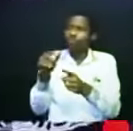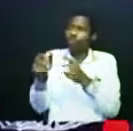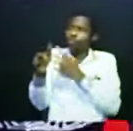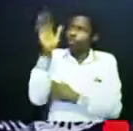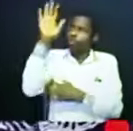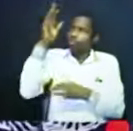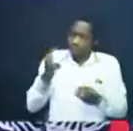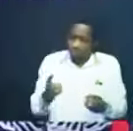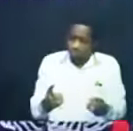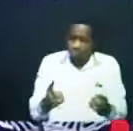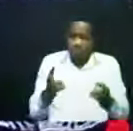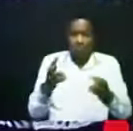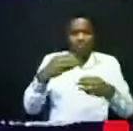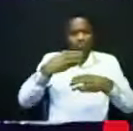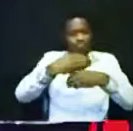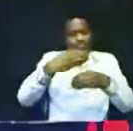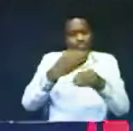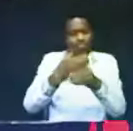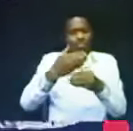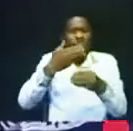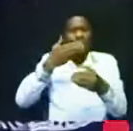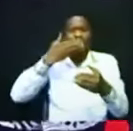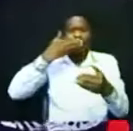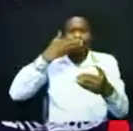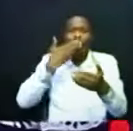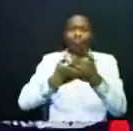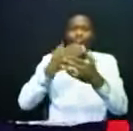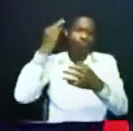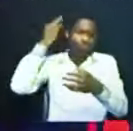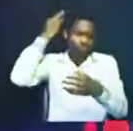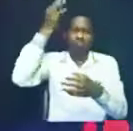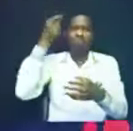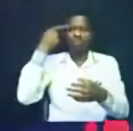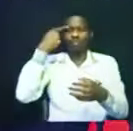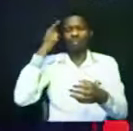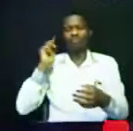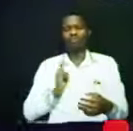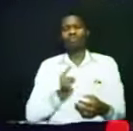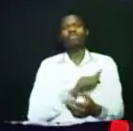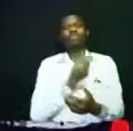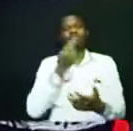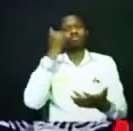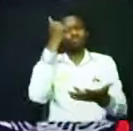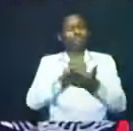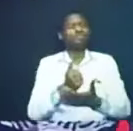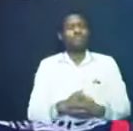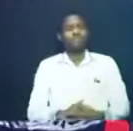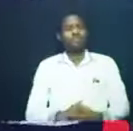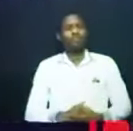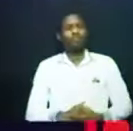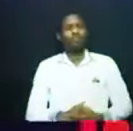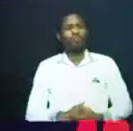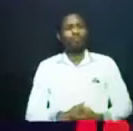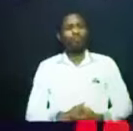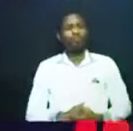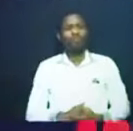kwan a ofa so a. To create that future. Ode bo sa da chi no ema. To create that future. But you see, when God was